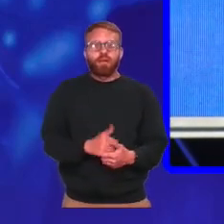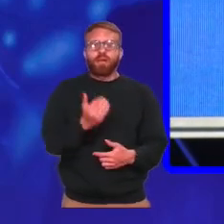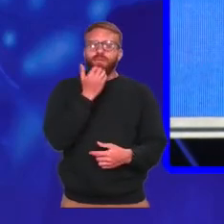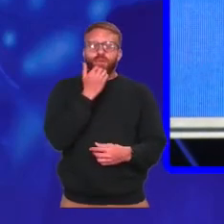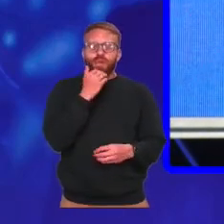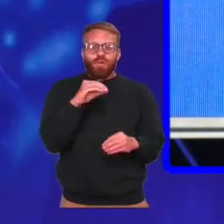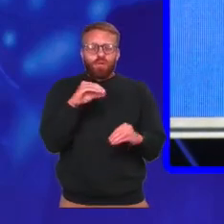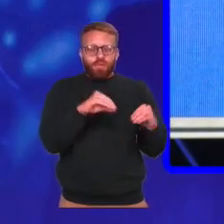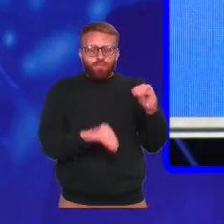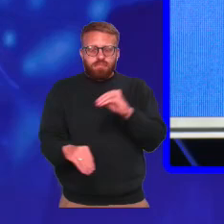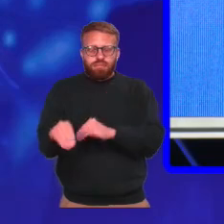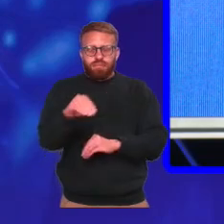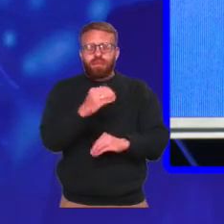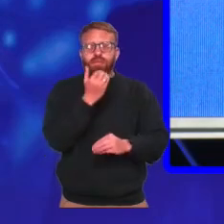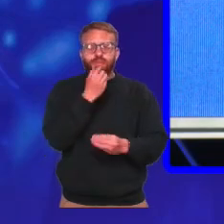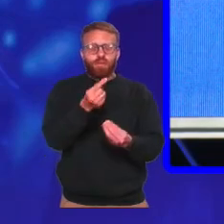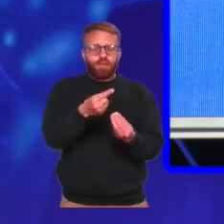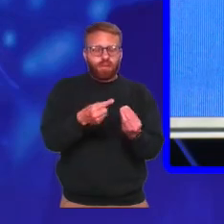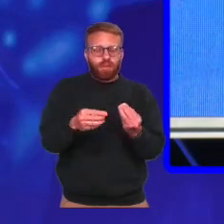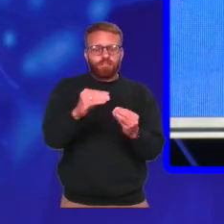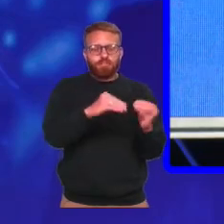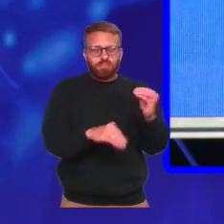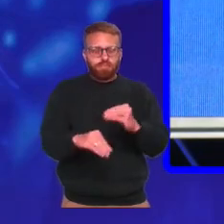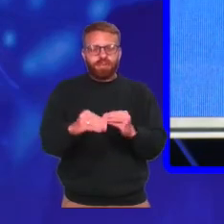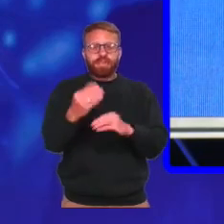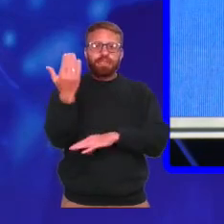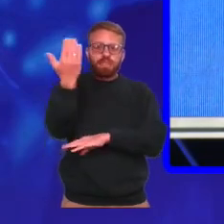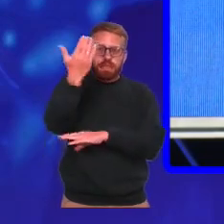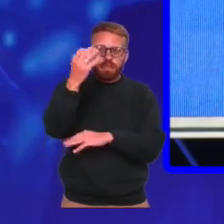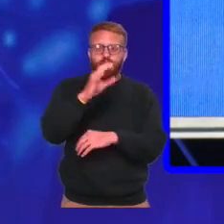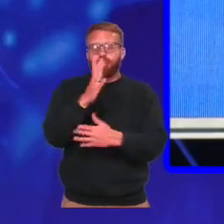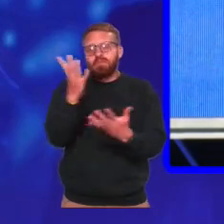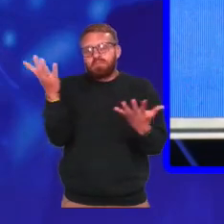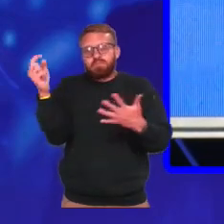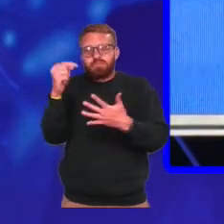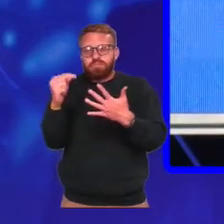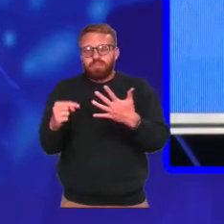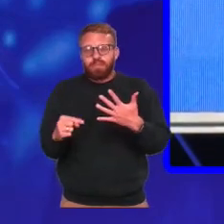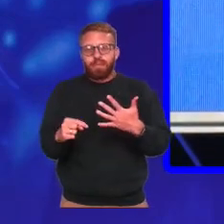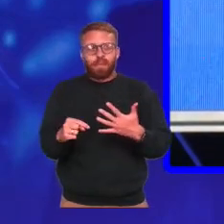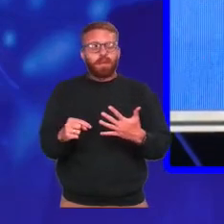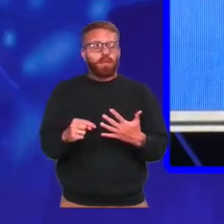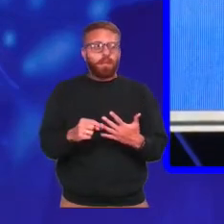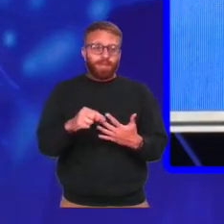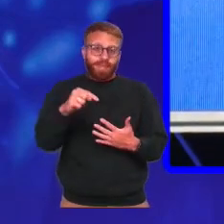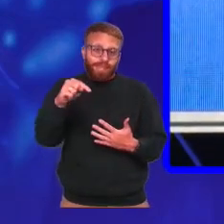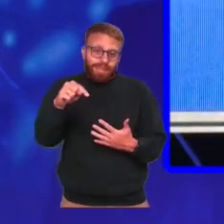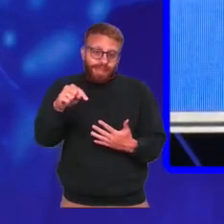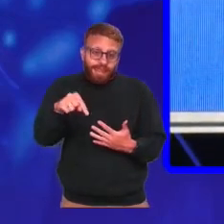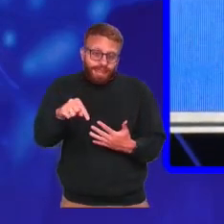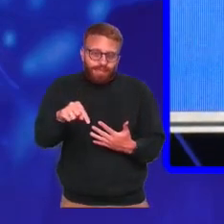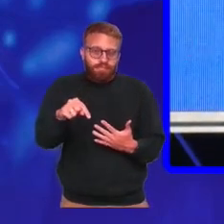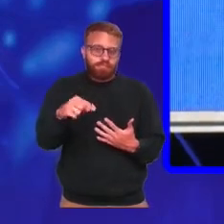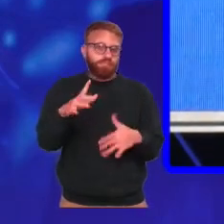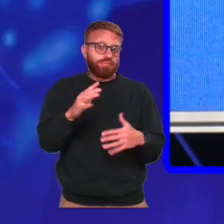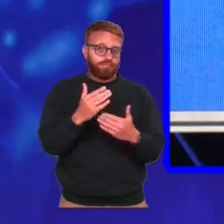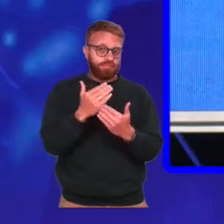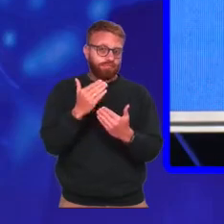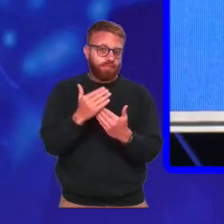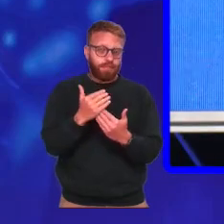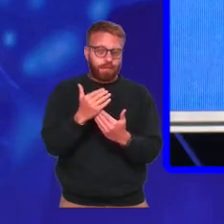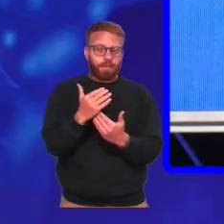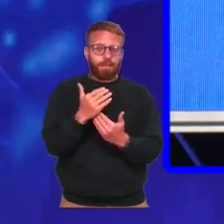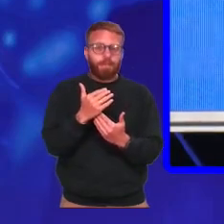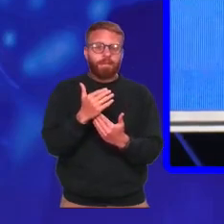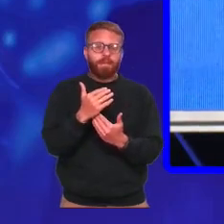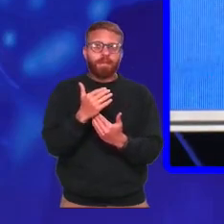mocap, you have to be in the same region. But if you're creating assets, it's much, much easier. With that, I'll throw it to Rob. I think Rob has a lot of experience in this